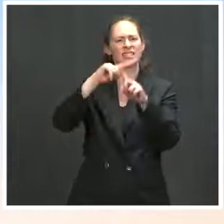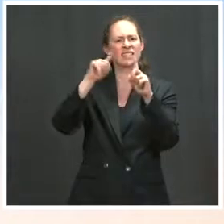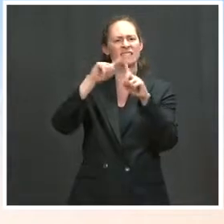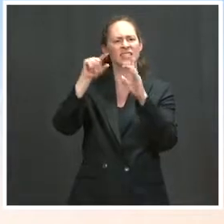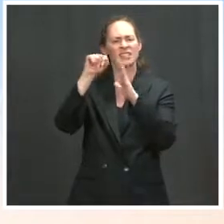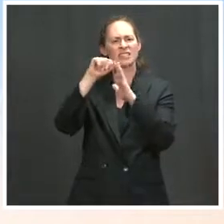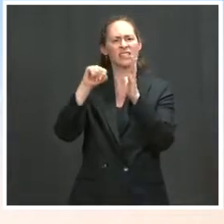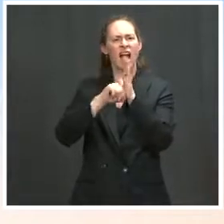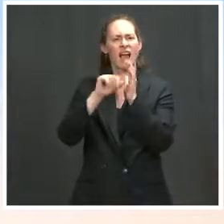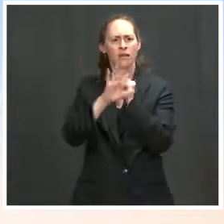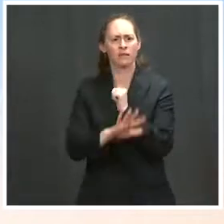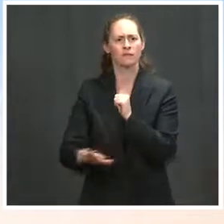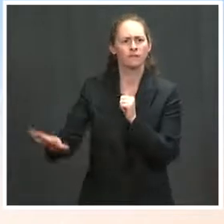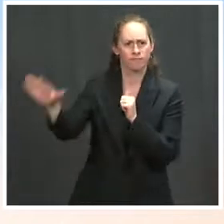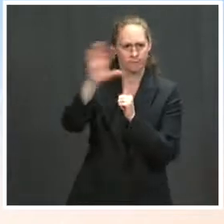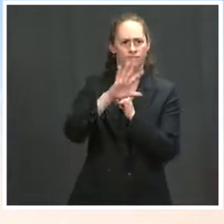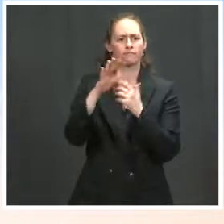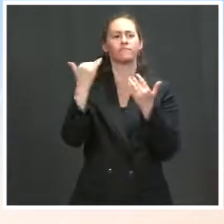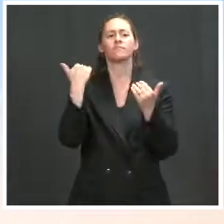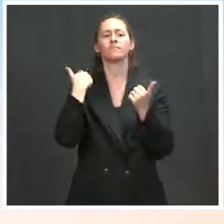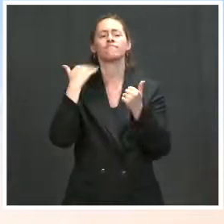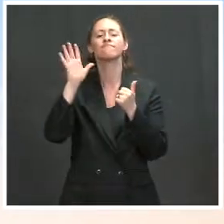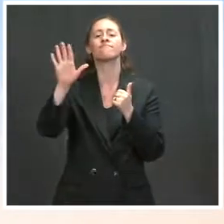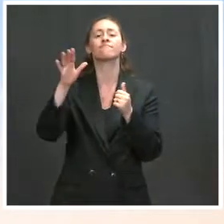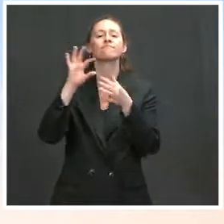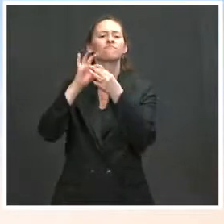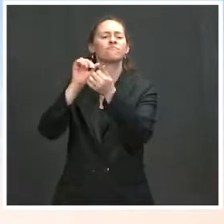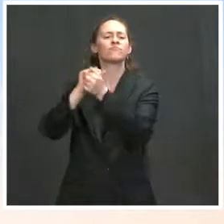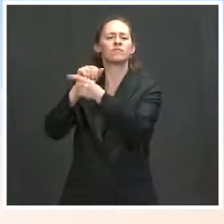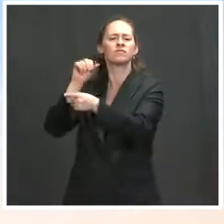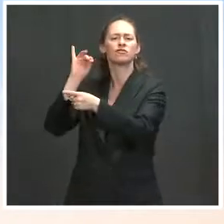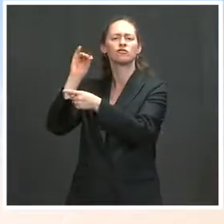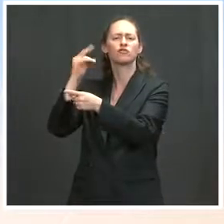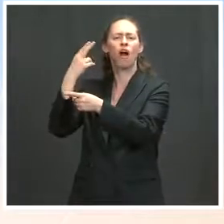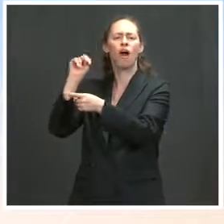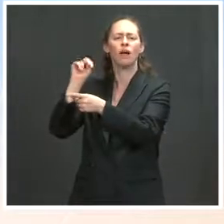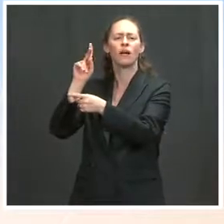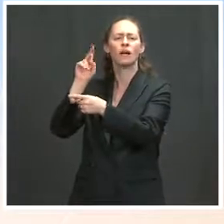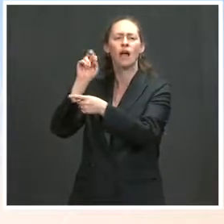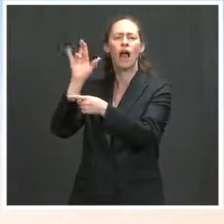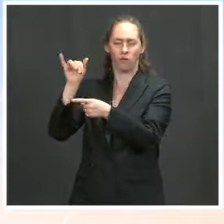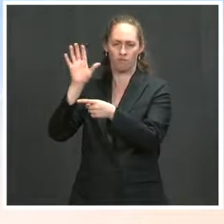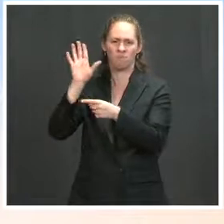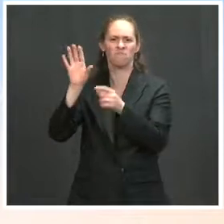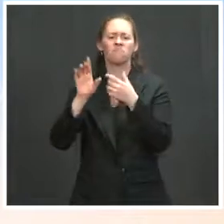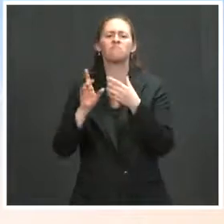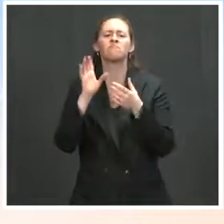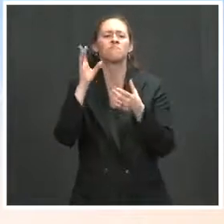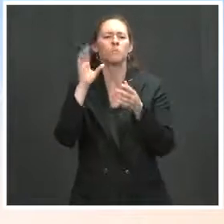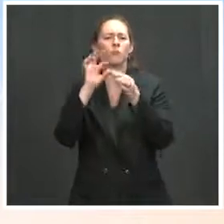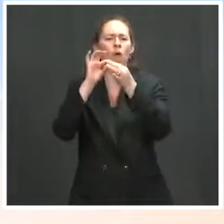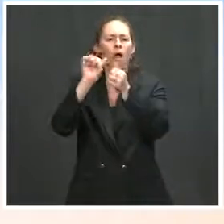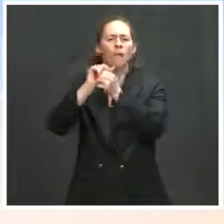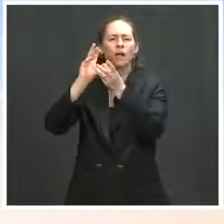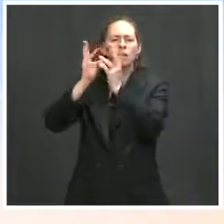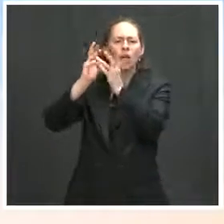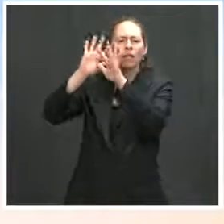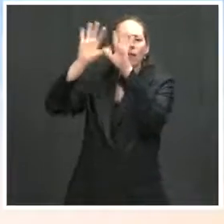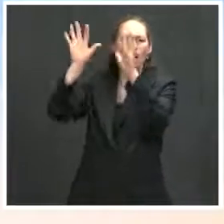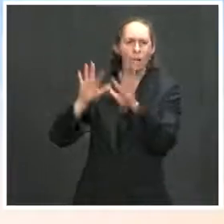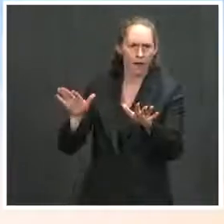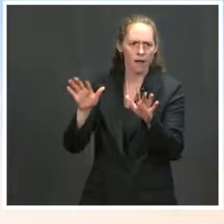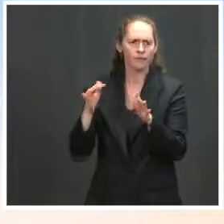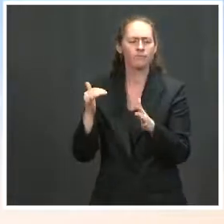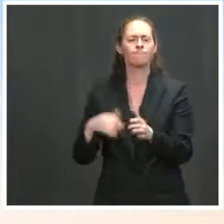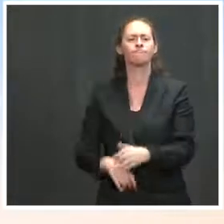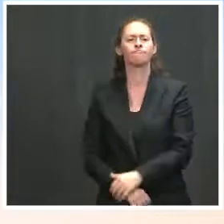week. And in that letter, they expressed issues with Kerry pushing